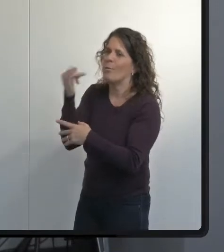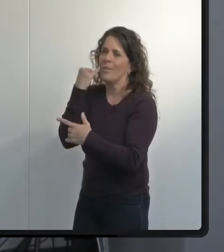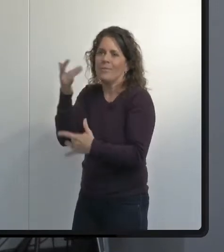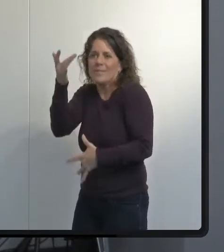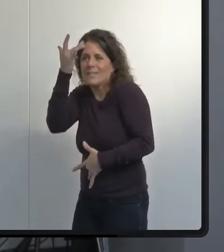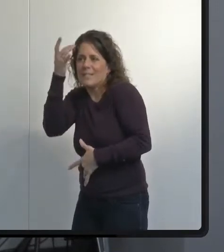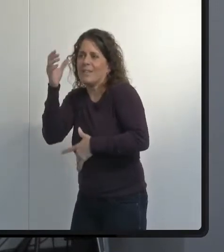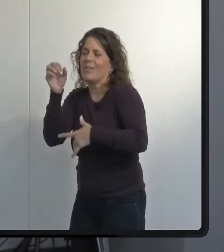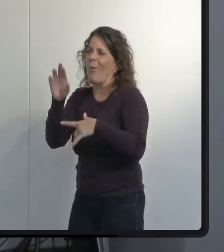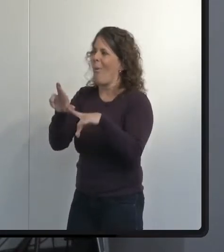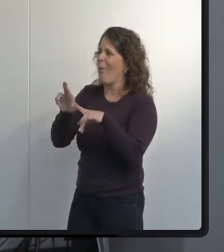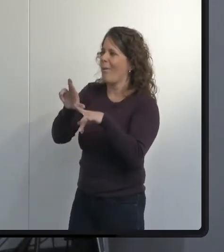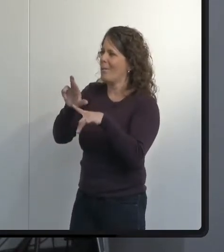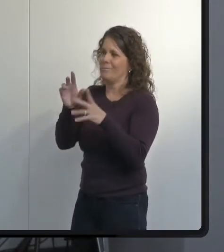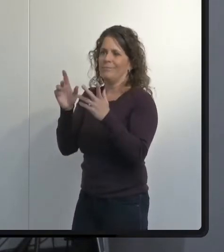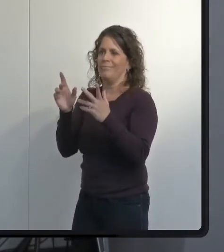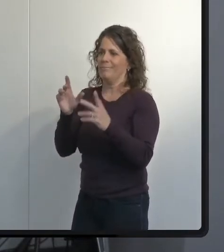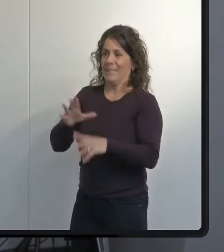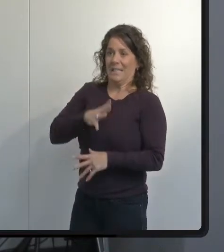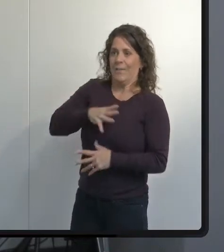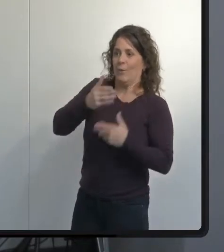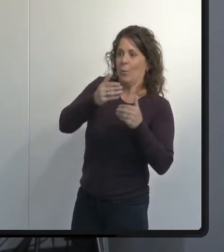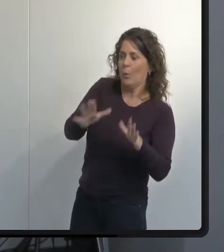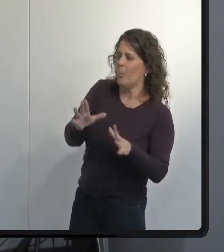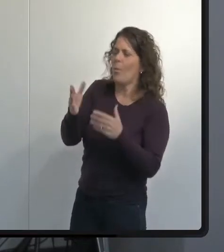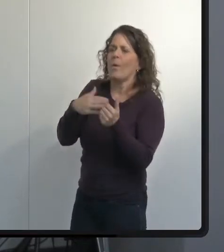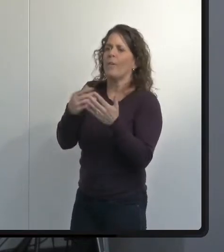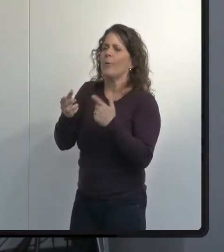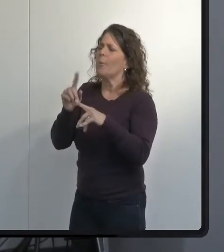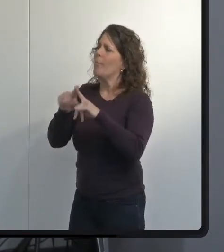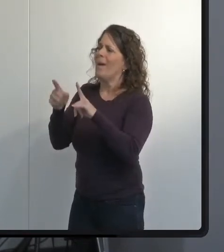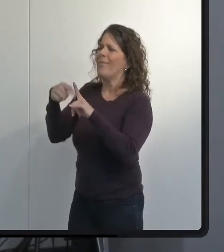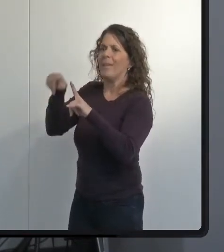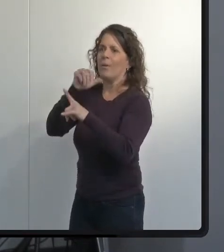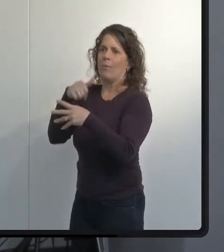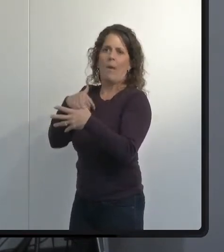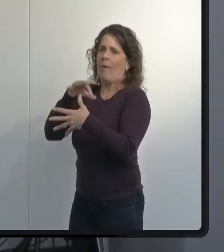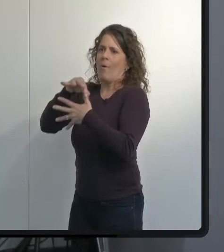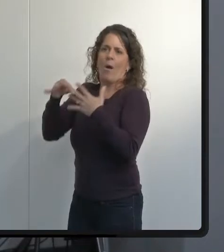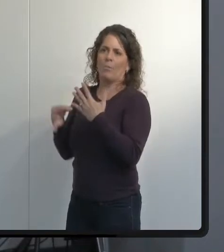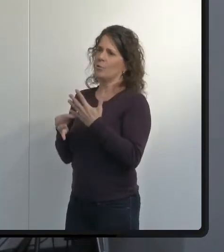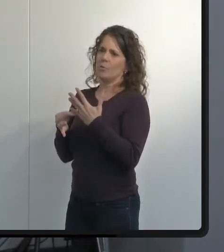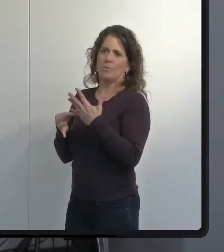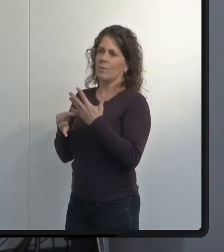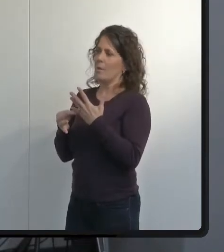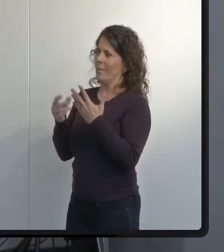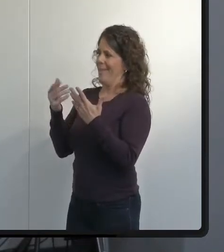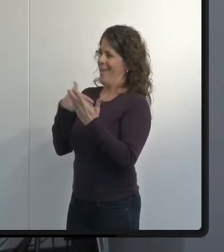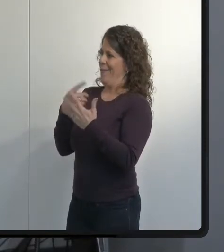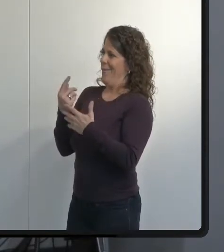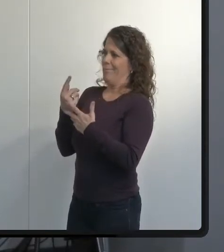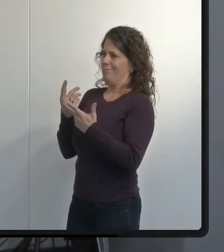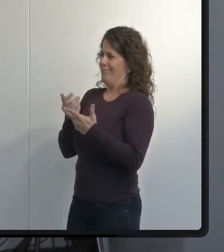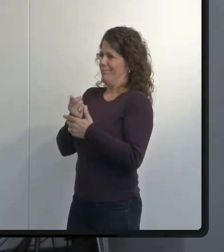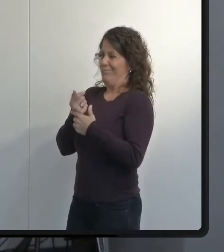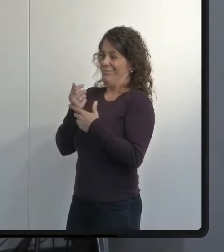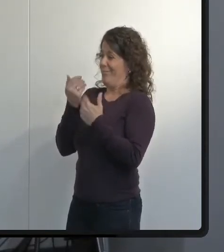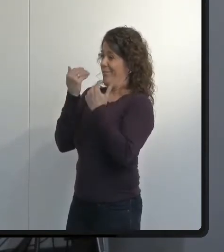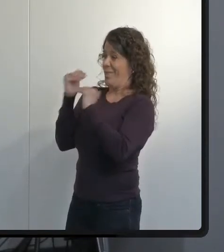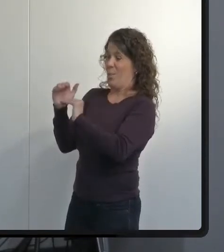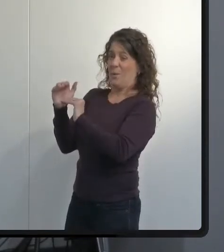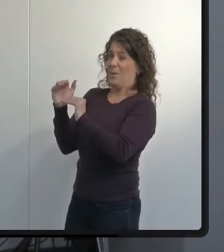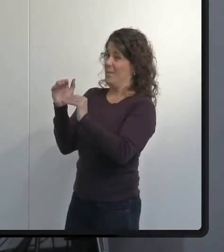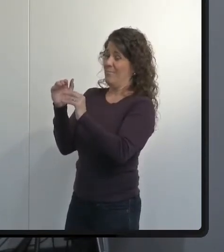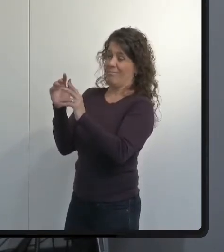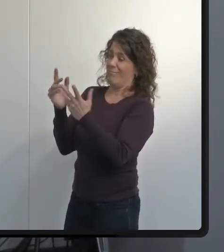that option is not necessarily there in many prison environments, but certainly this prison environment. So that lack of ability to really separate from one another and